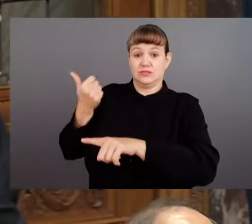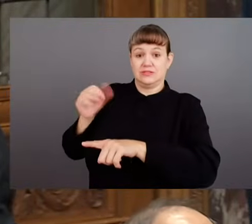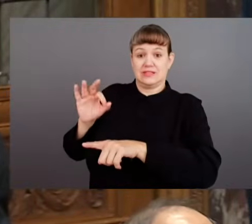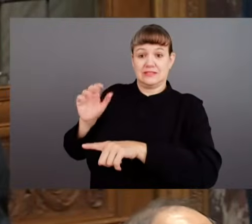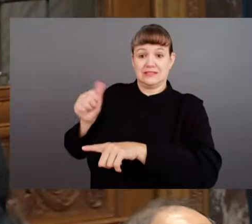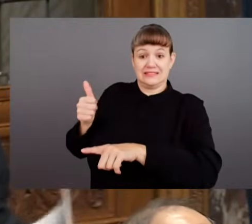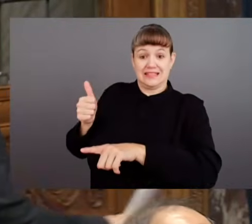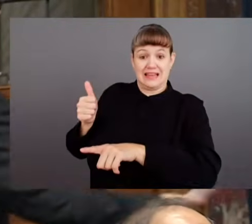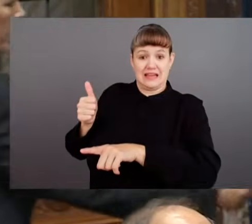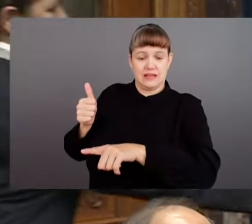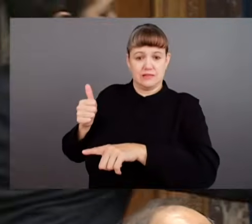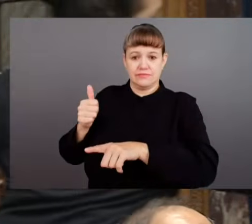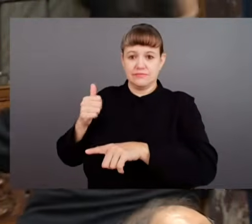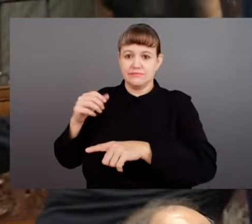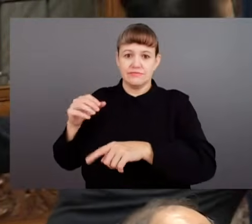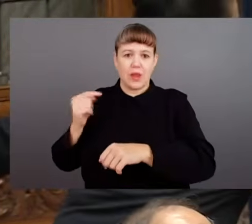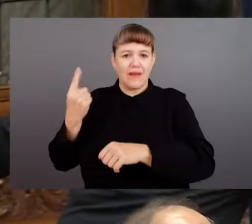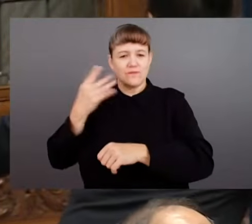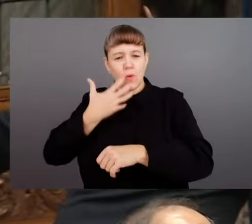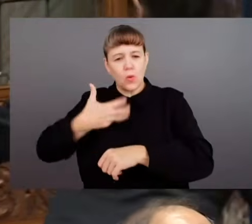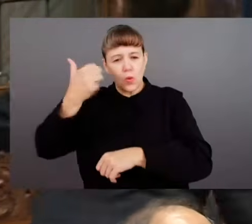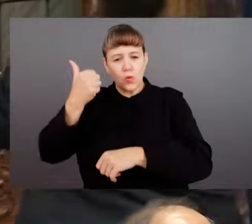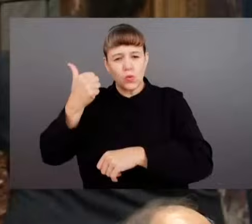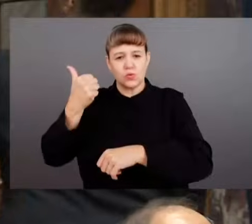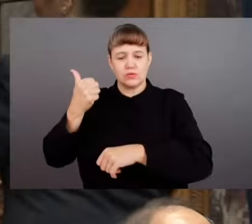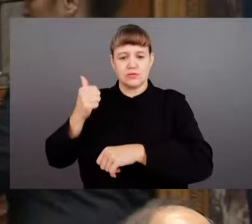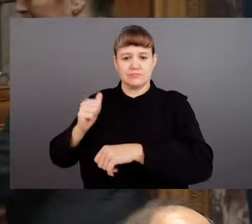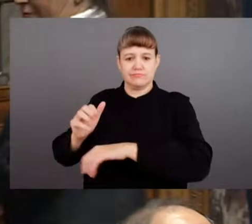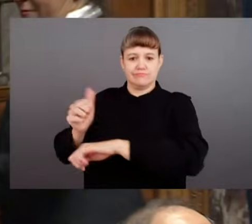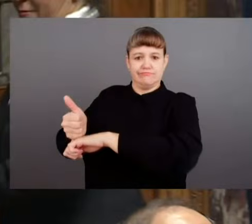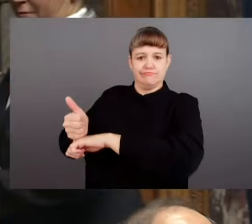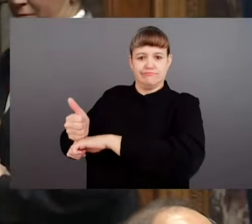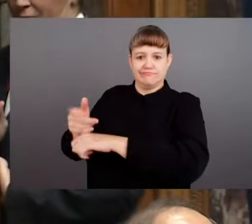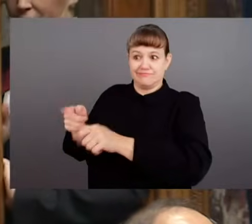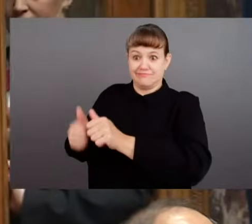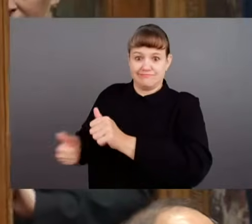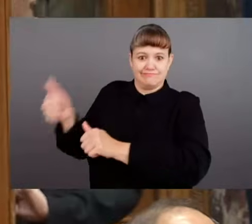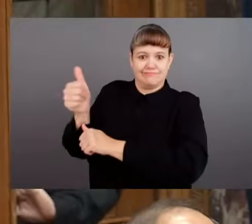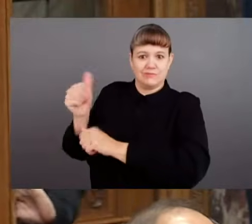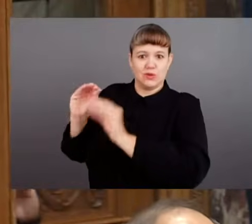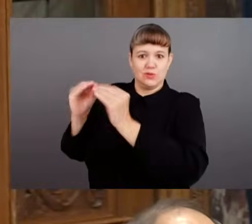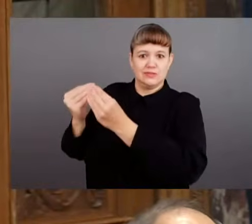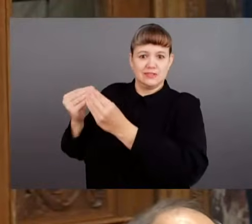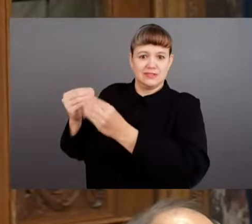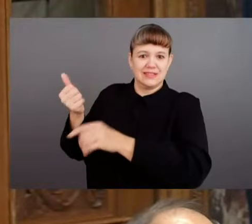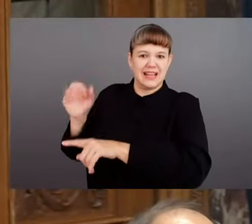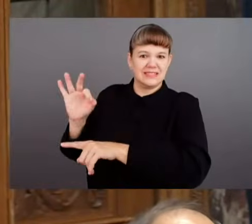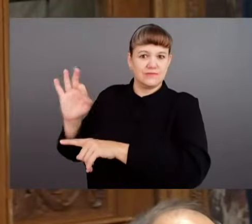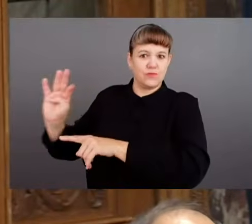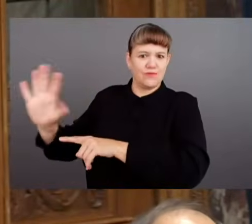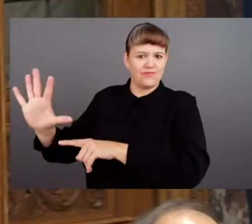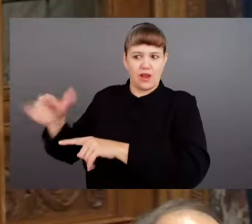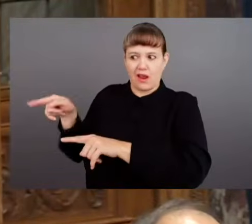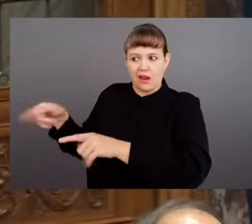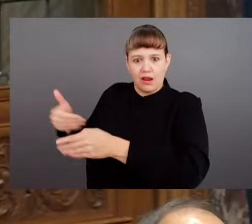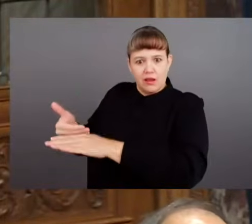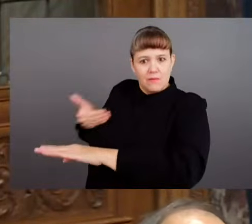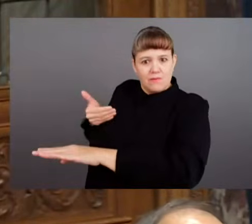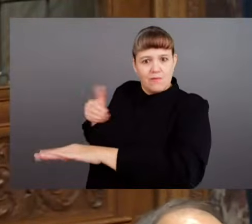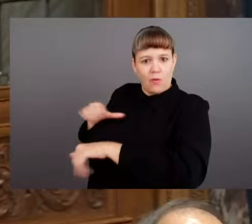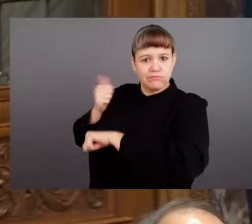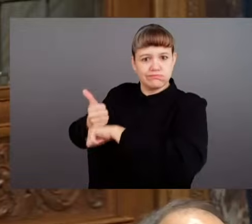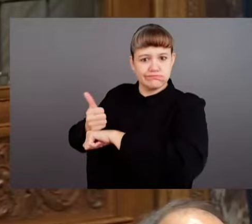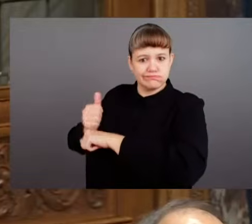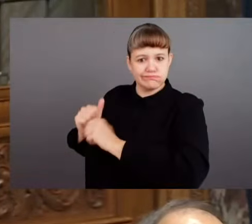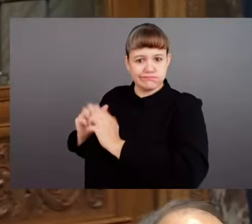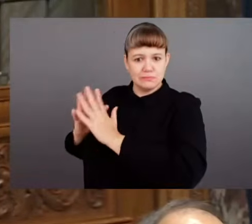its parent association. Congratulations to Quesnel Hospital Auxiliary President Louis Ballou, Auxiliary Coordinator Joanne Houston, and all the members